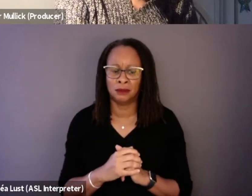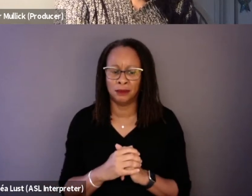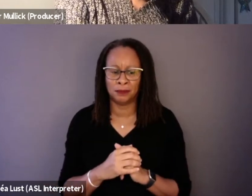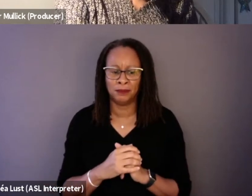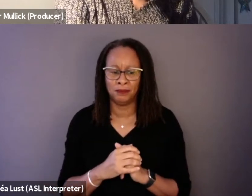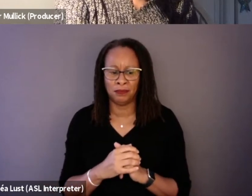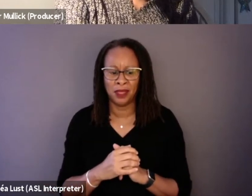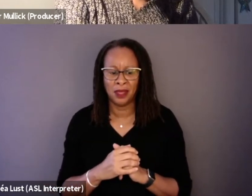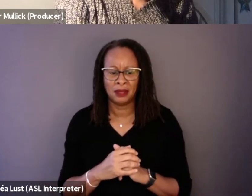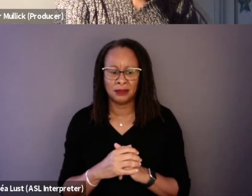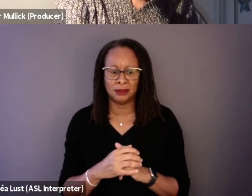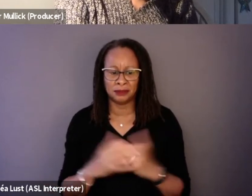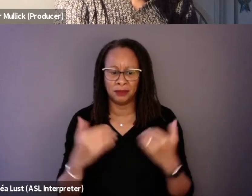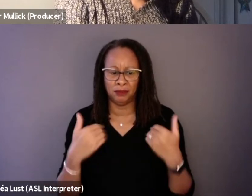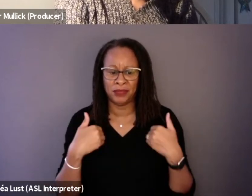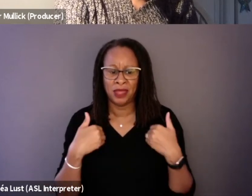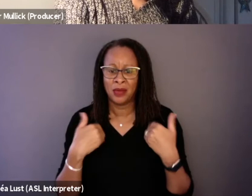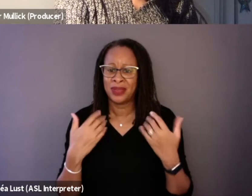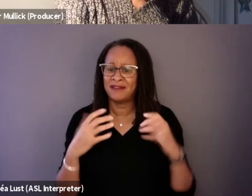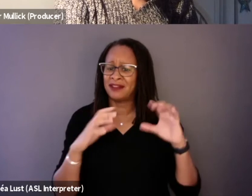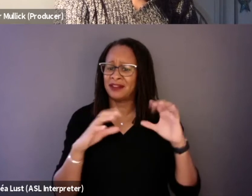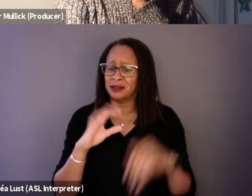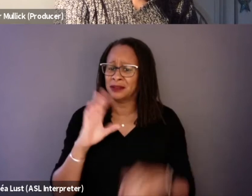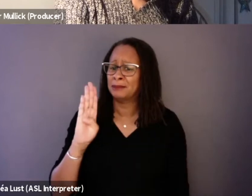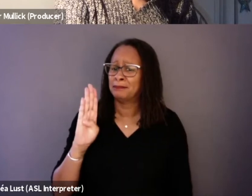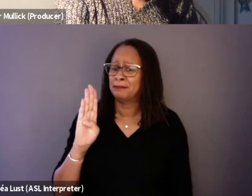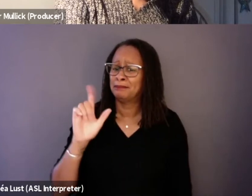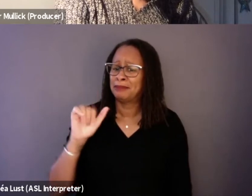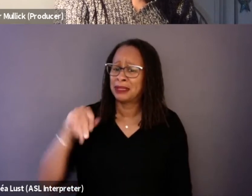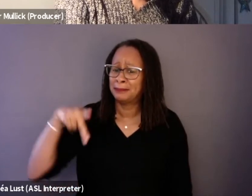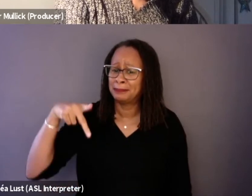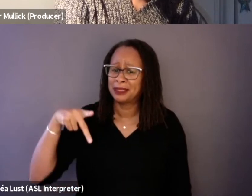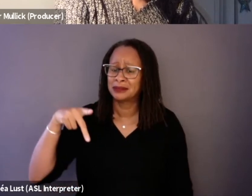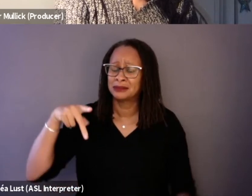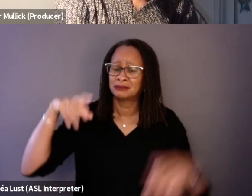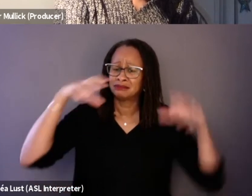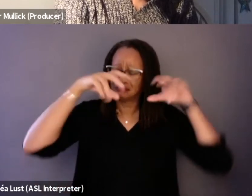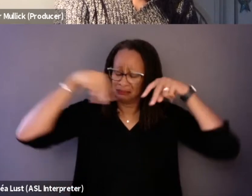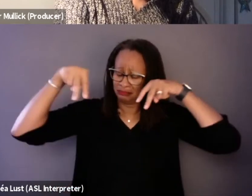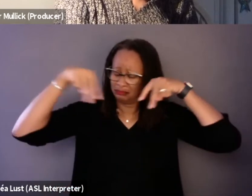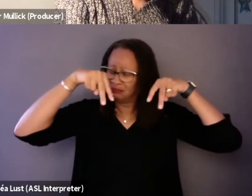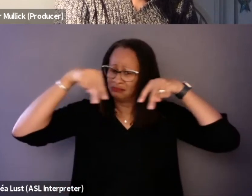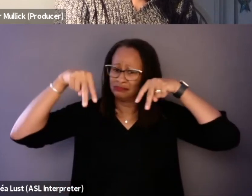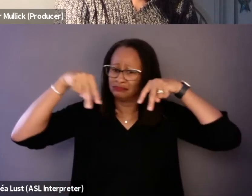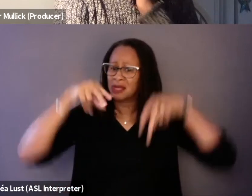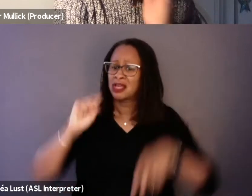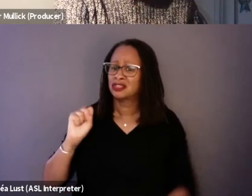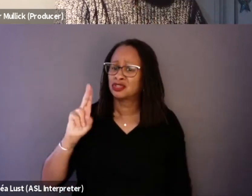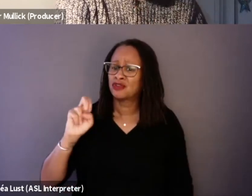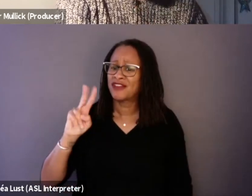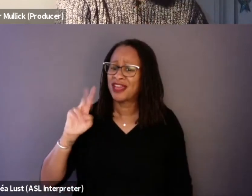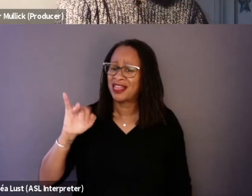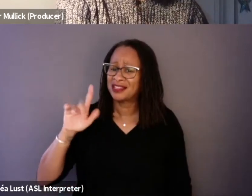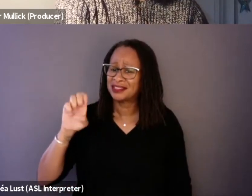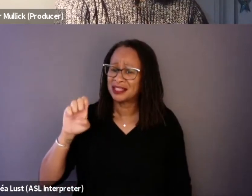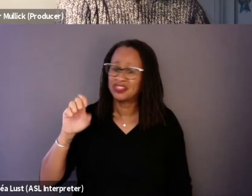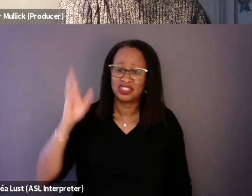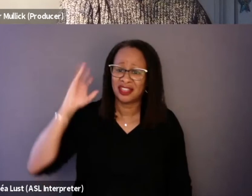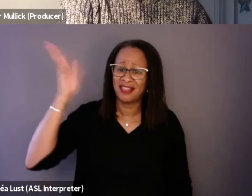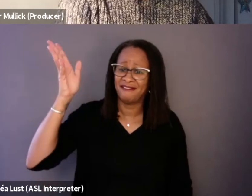the surveillance balloon, and your shooting of that is kind of perfect because it's